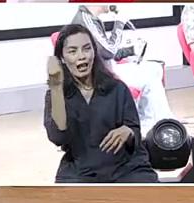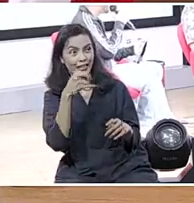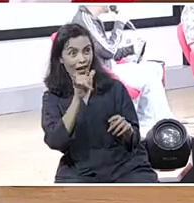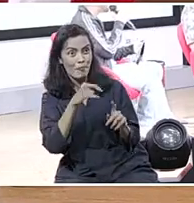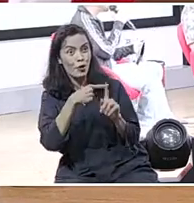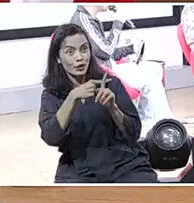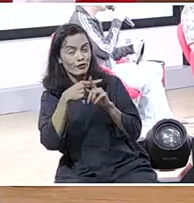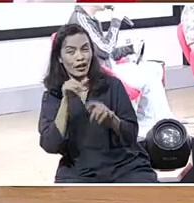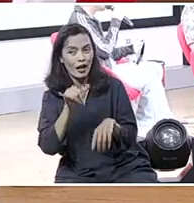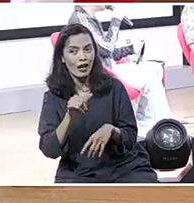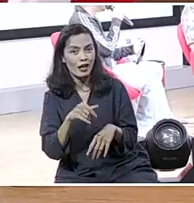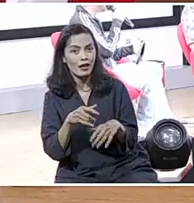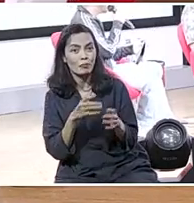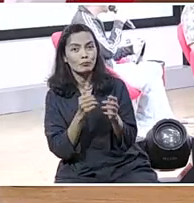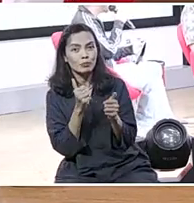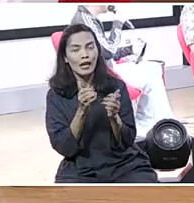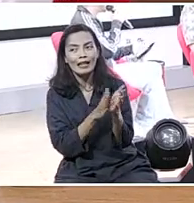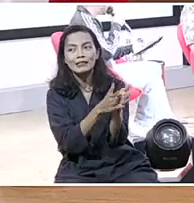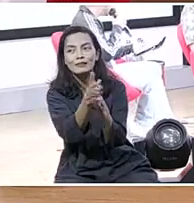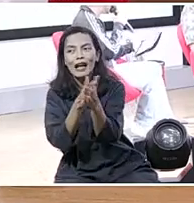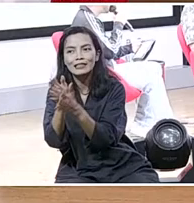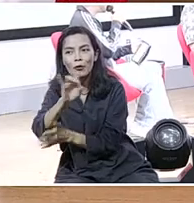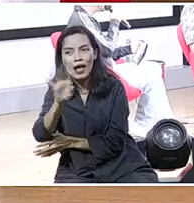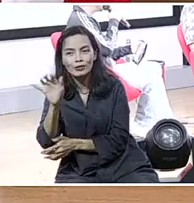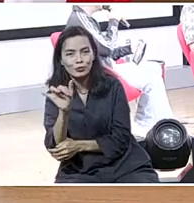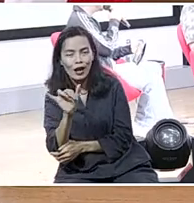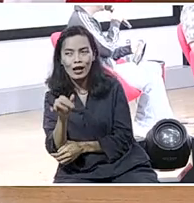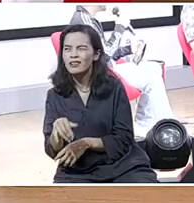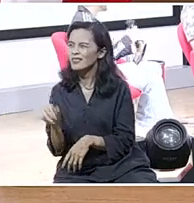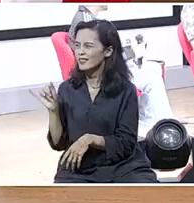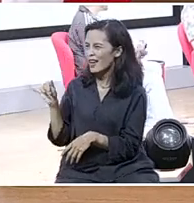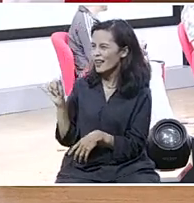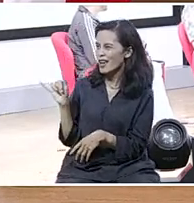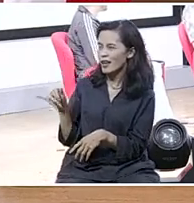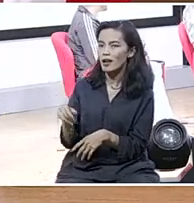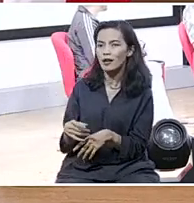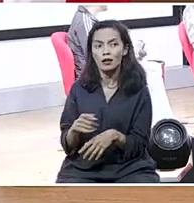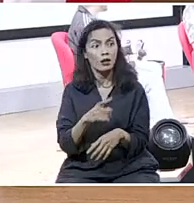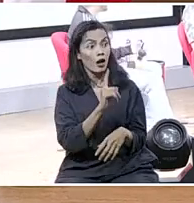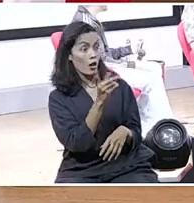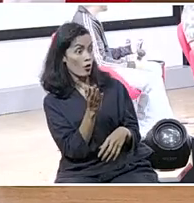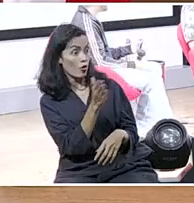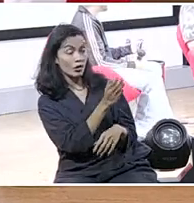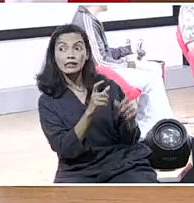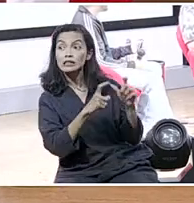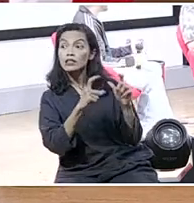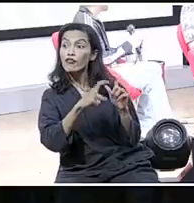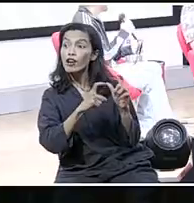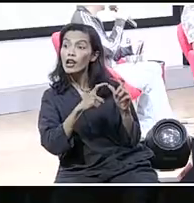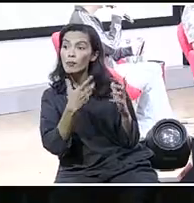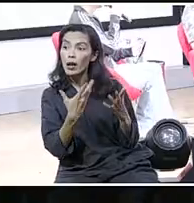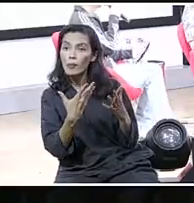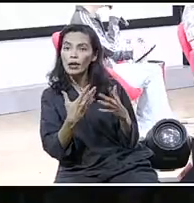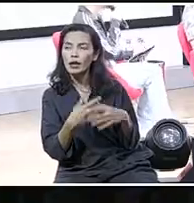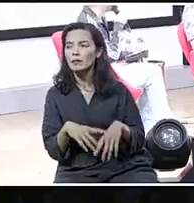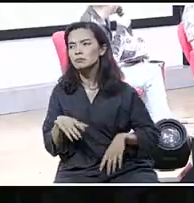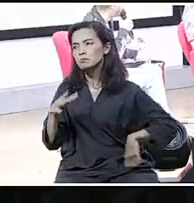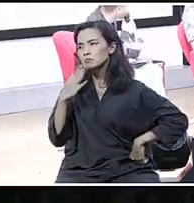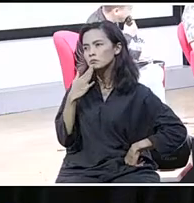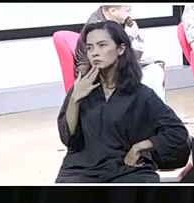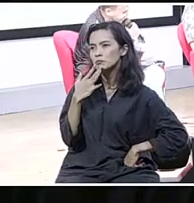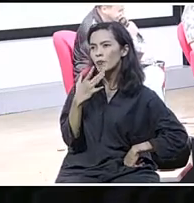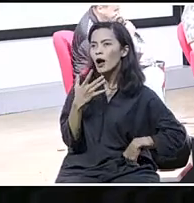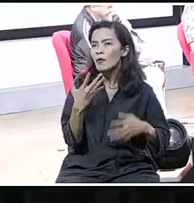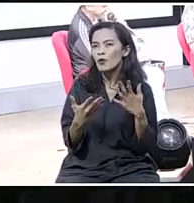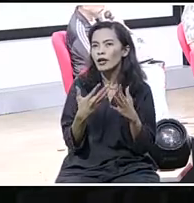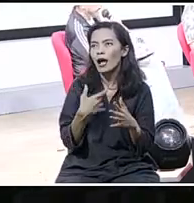messages and to inspire people. That's about it. Stephen, how about you? Well, I retired a little bit longer ago than Crystal